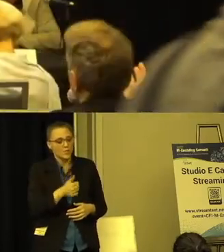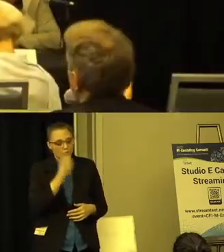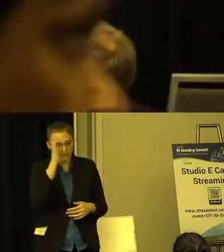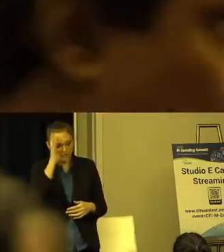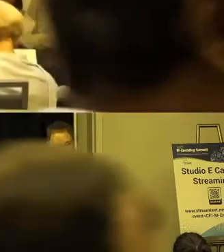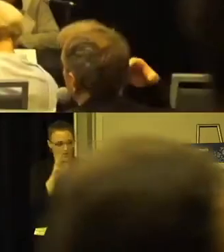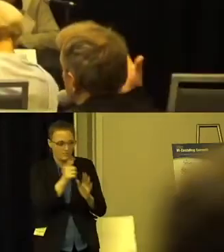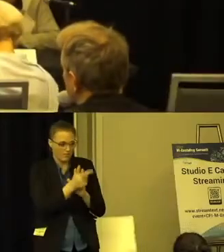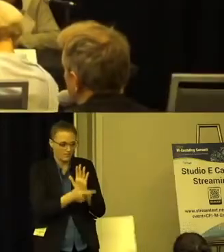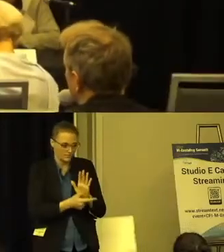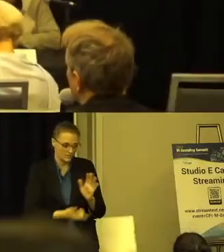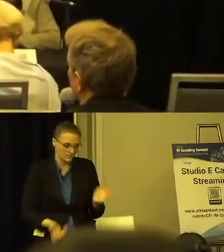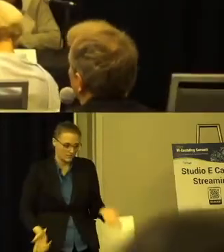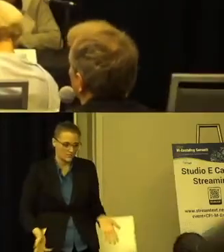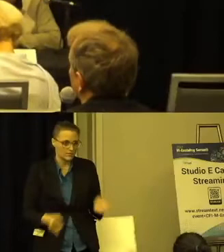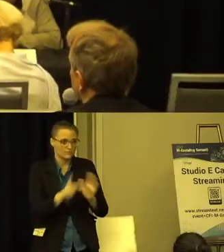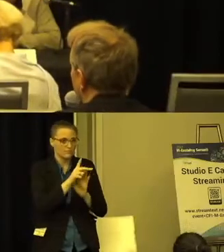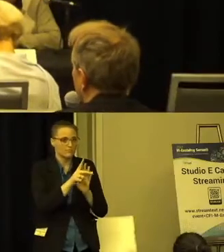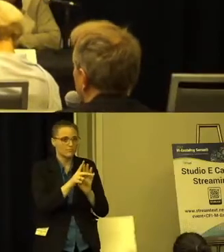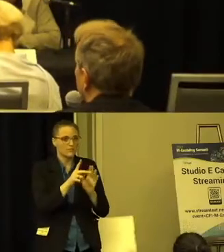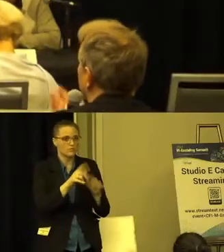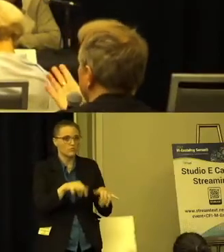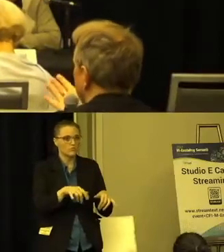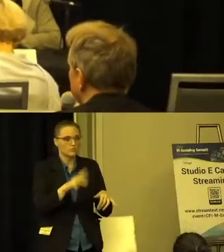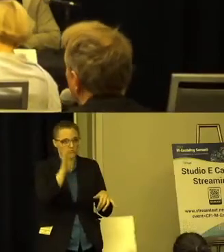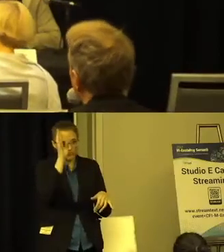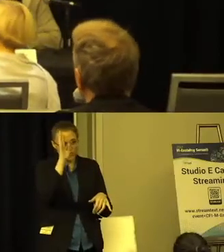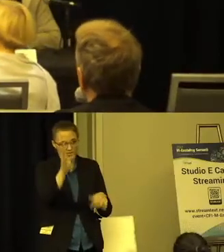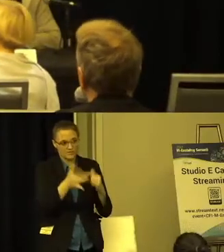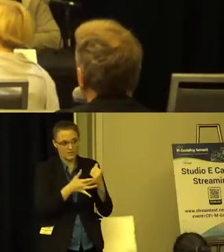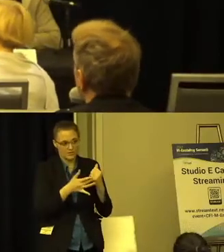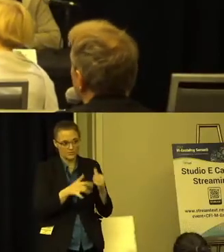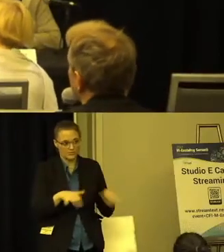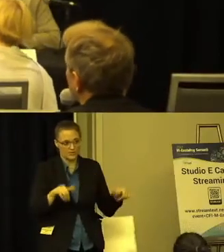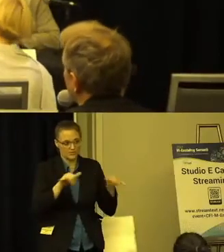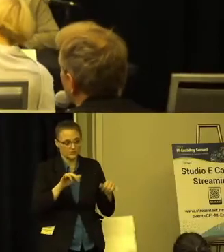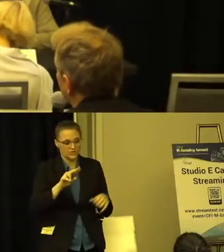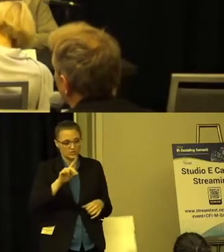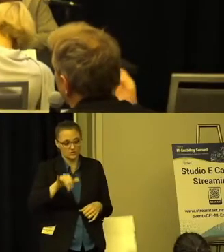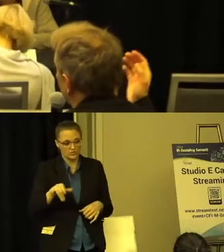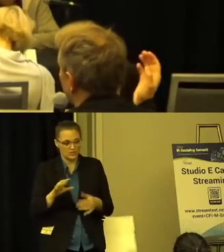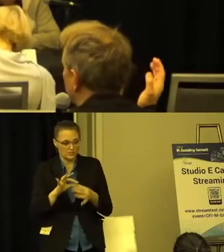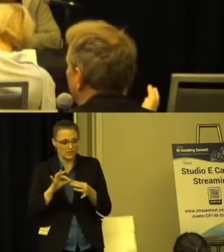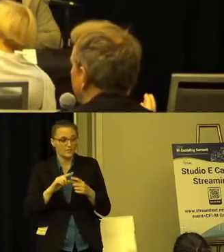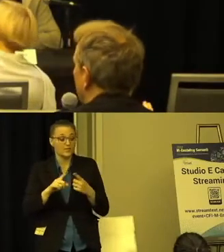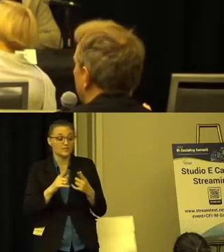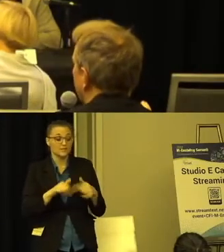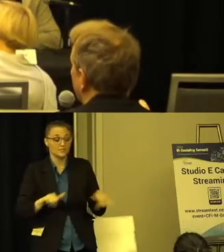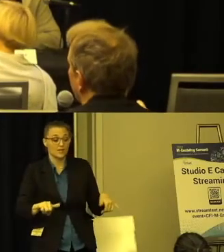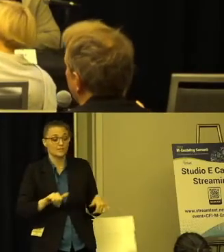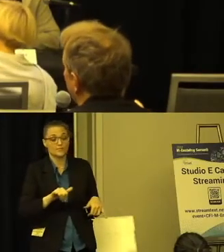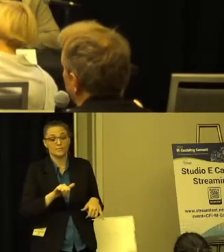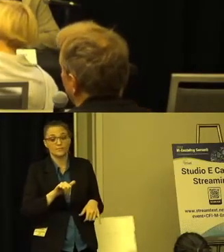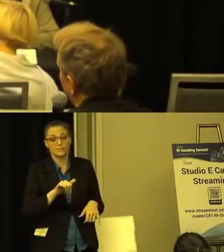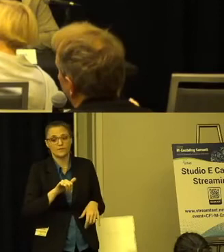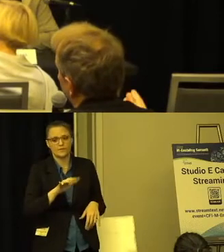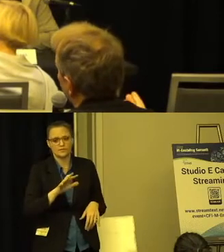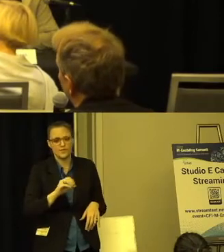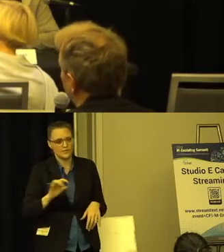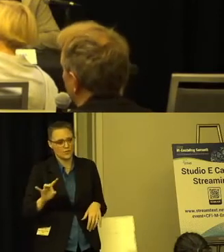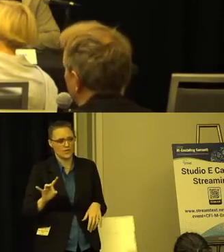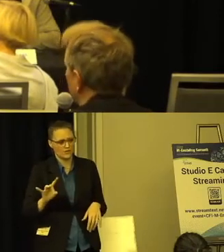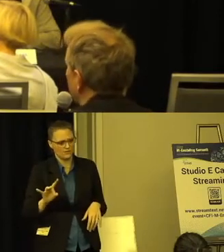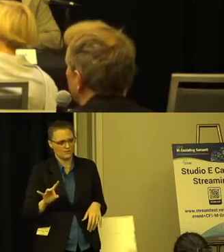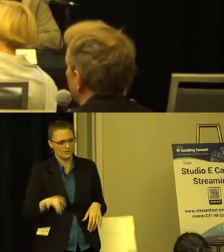create policies. It creates technical standards, like Judy said. But at the same time, 508 is harmonized with